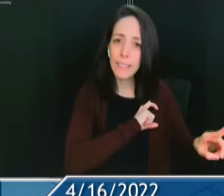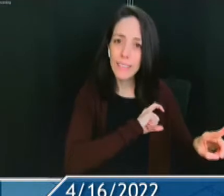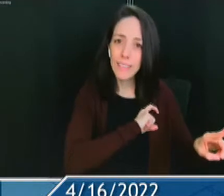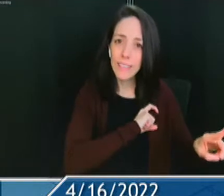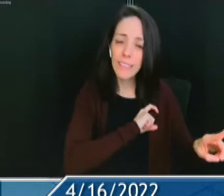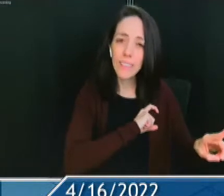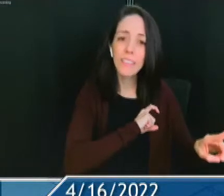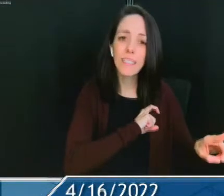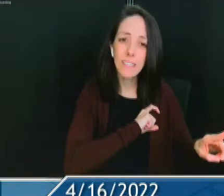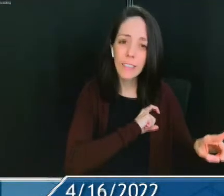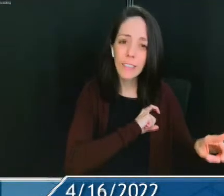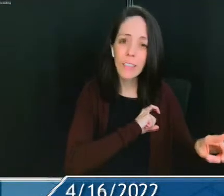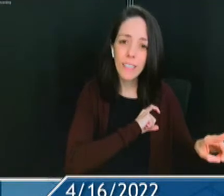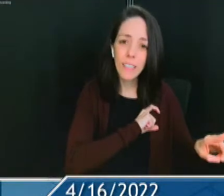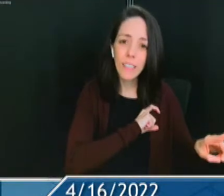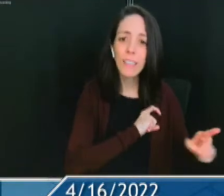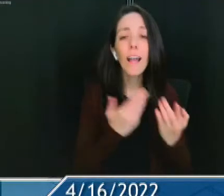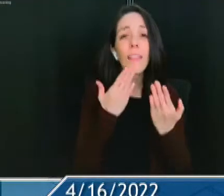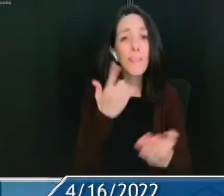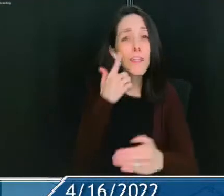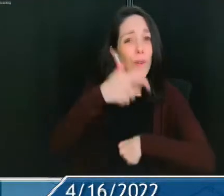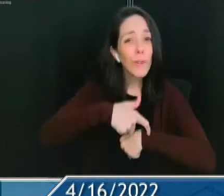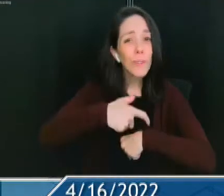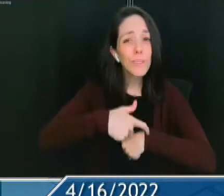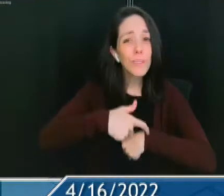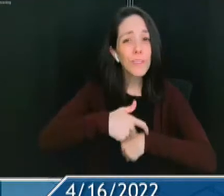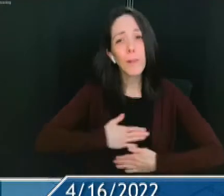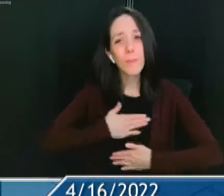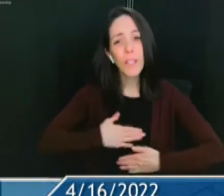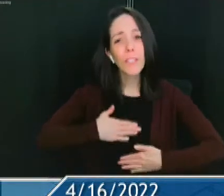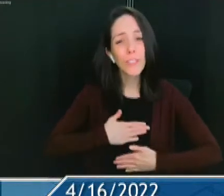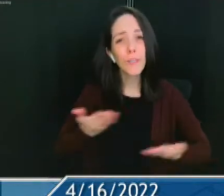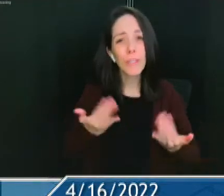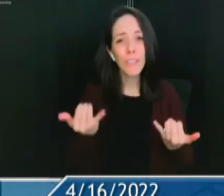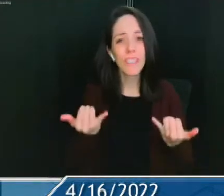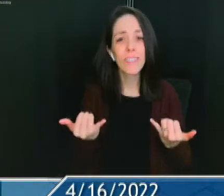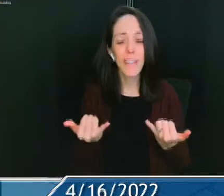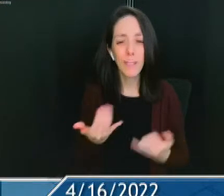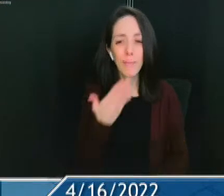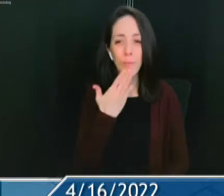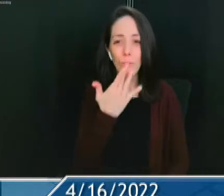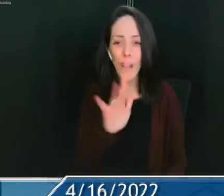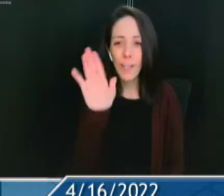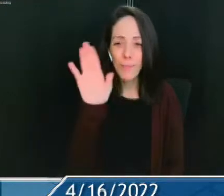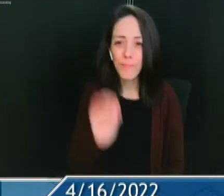Ladies and gentlemen, thank you for your time. It was a pleasure to be with you today. All the best.